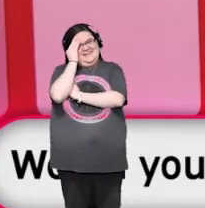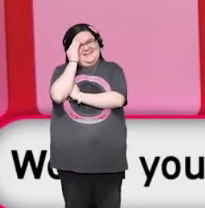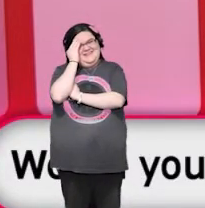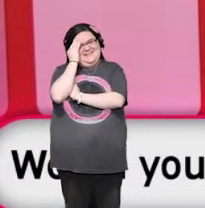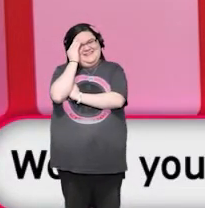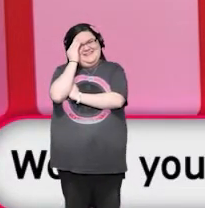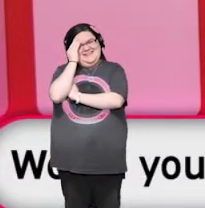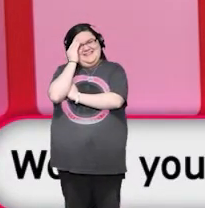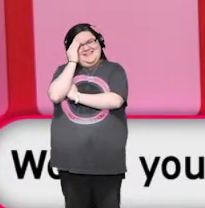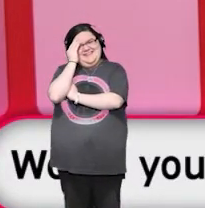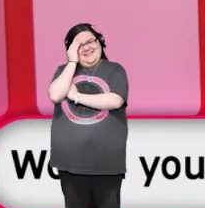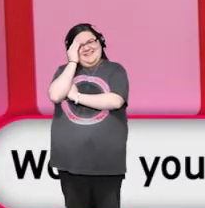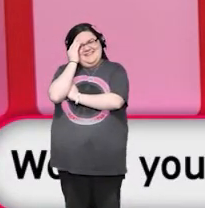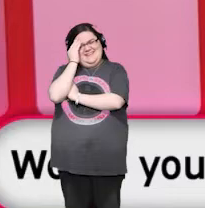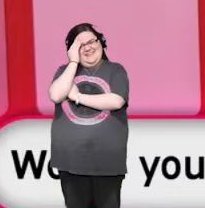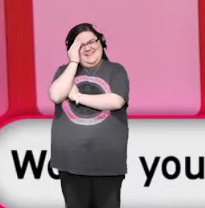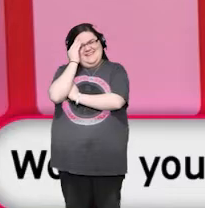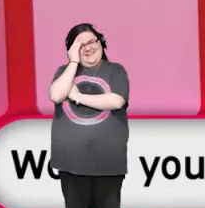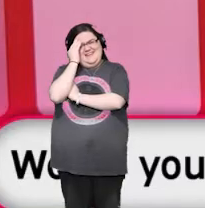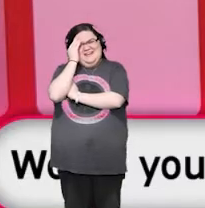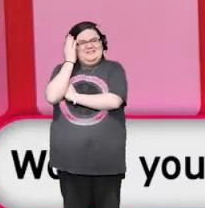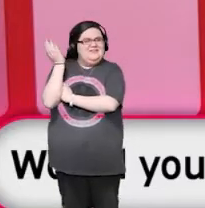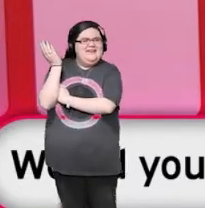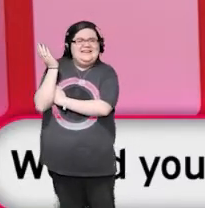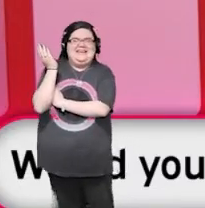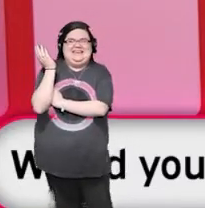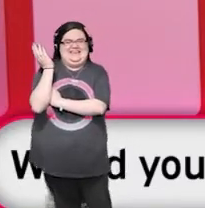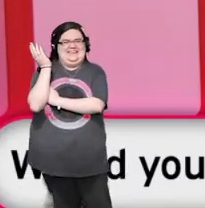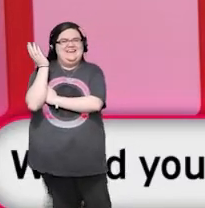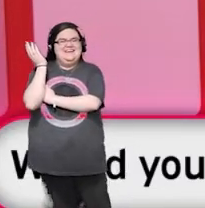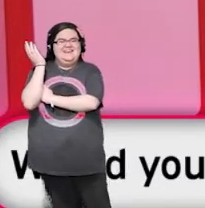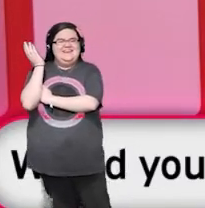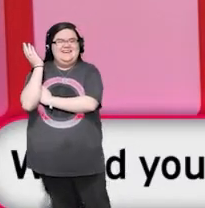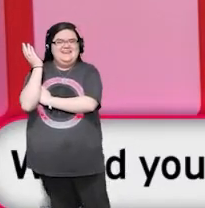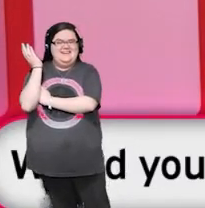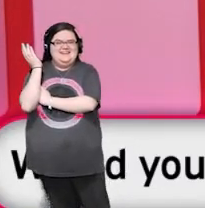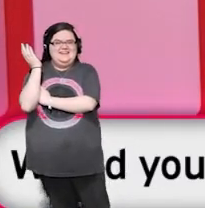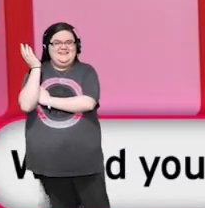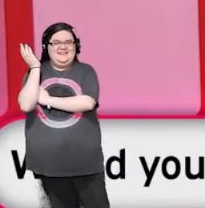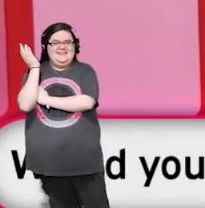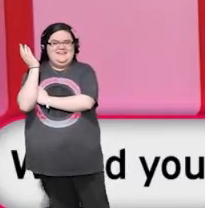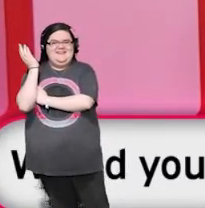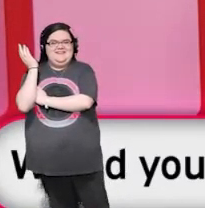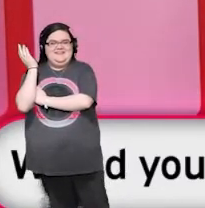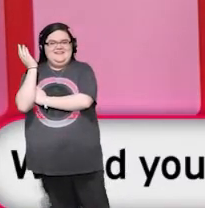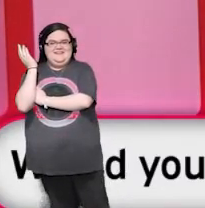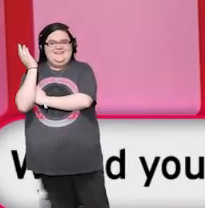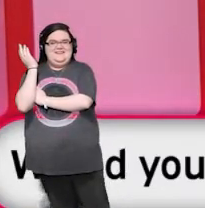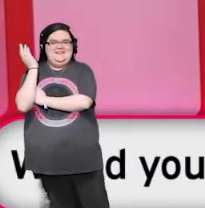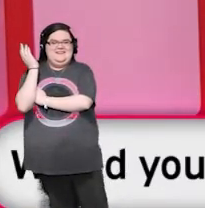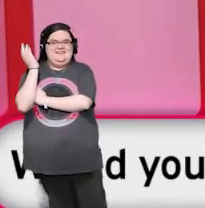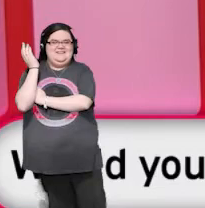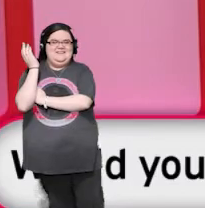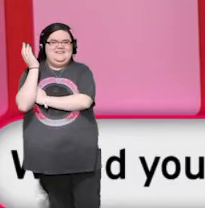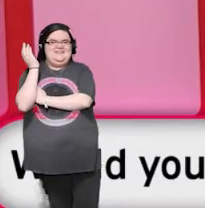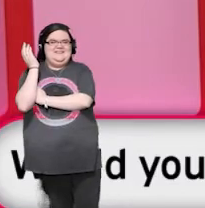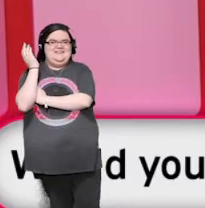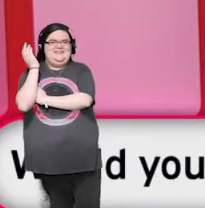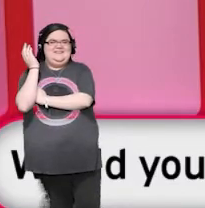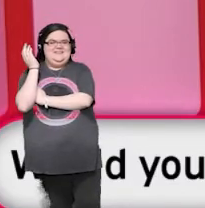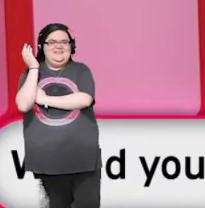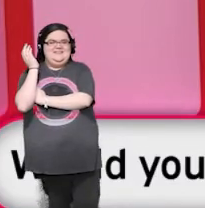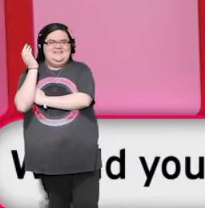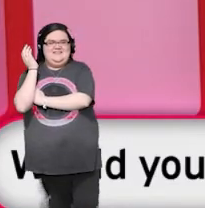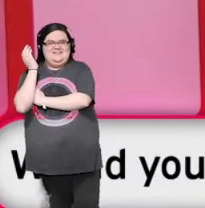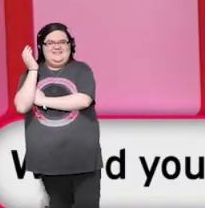I feel like I'm swaying towards the 1%, to be honest. Yeah? You want to be busting really? Your mouth. I don't want to do 99%. You want busting your mouth like another man sat there like this,